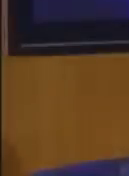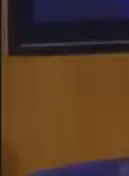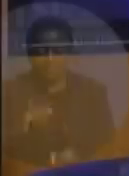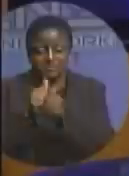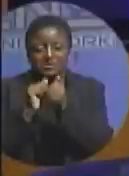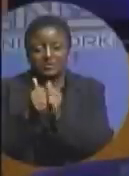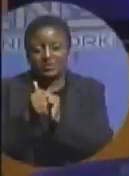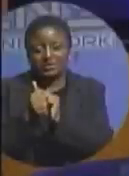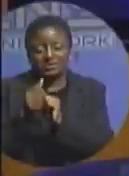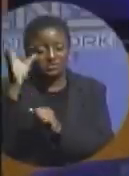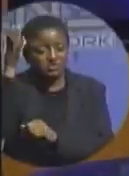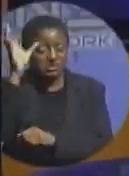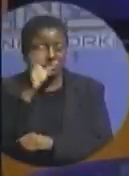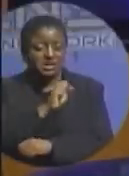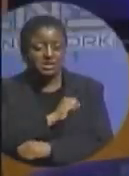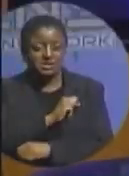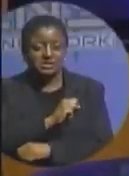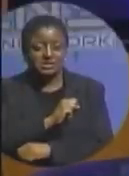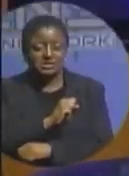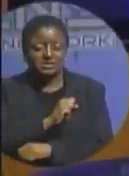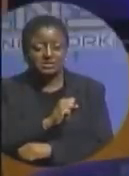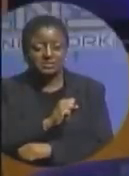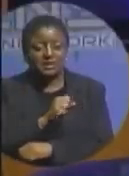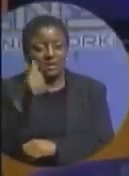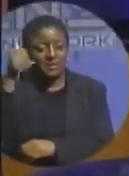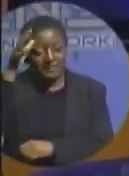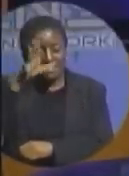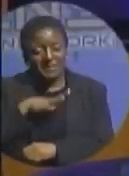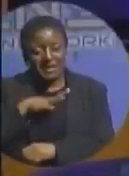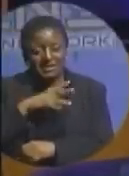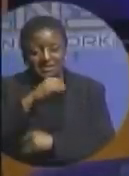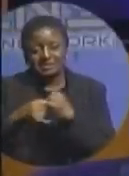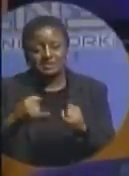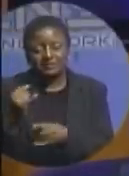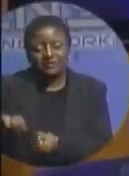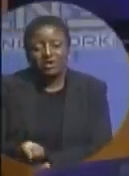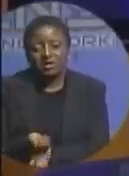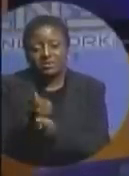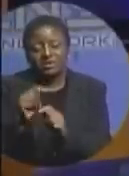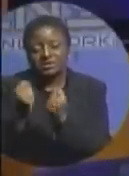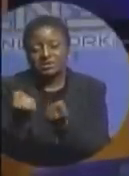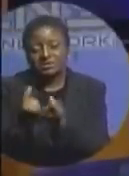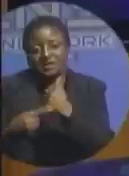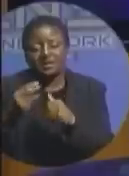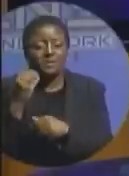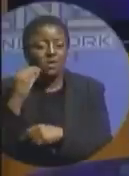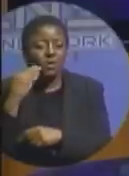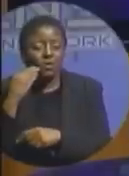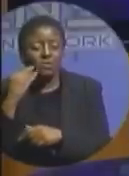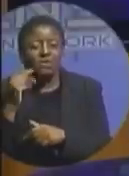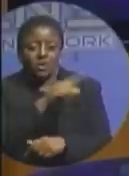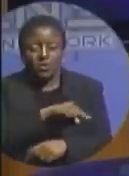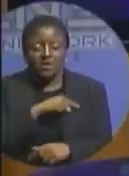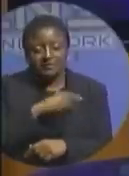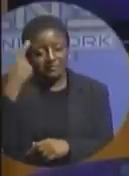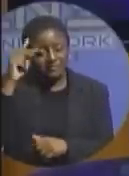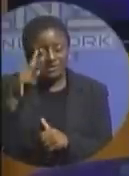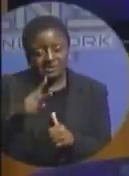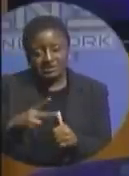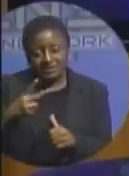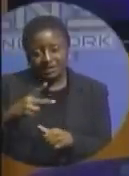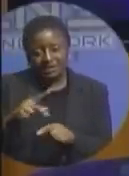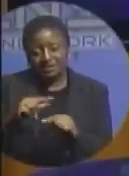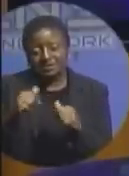Welcome to sports, everybody. I'm Chris Saunders. Our men's national volleyball team came home from Curaçao earlier this week, having qualified for the second round of the